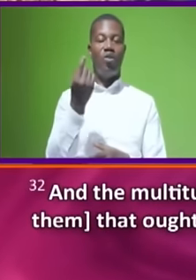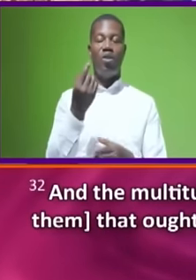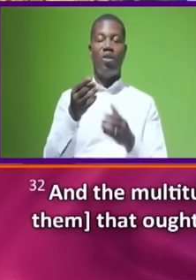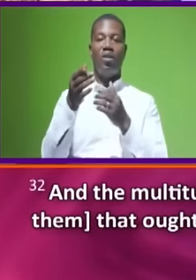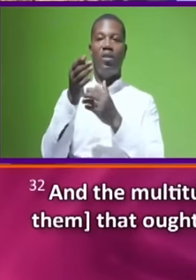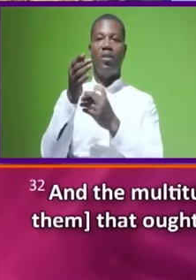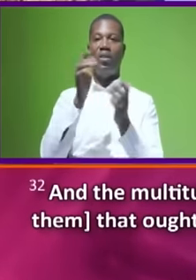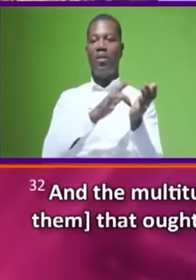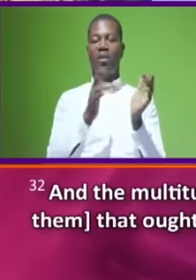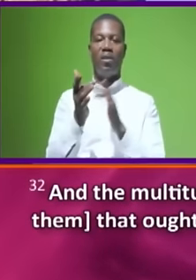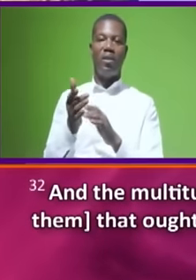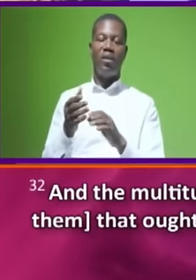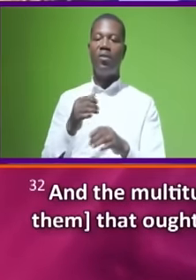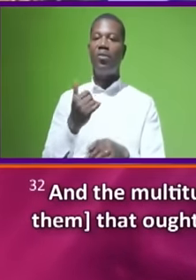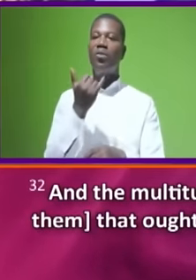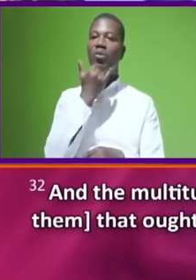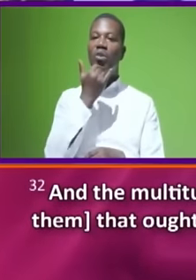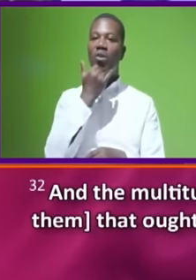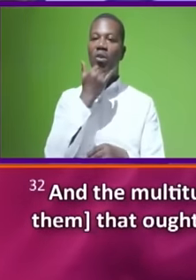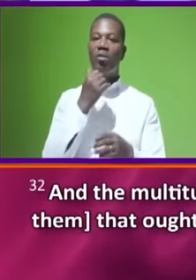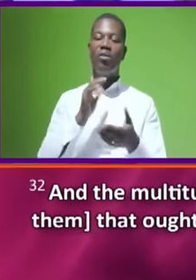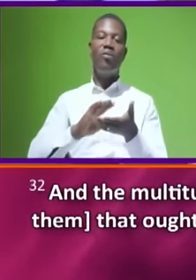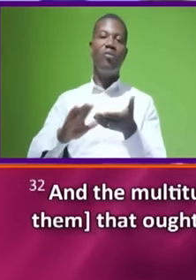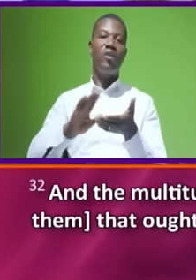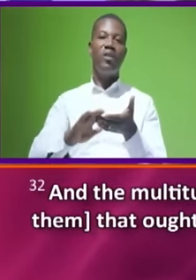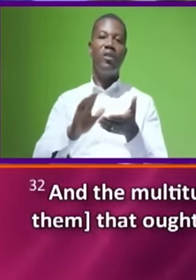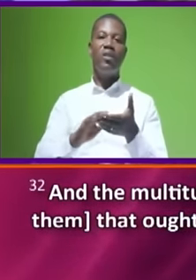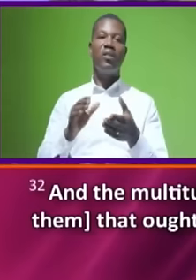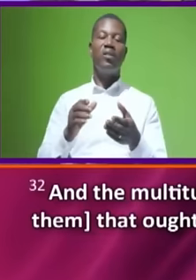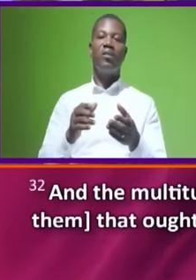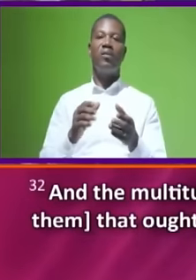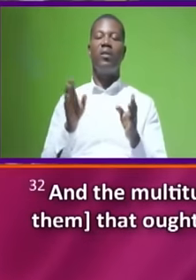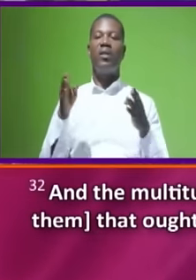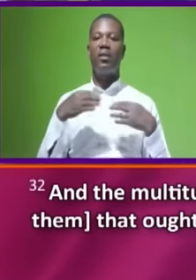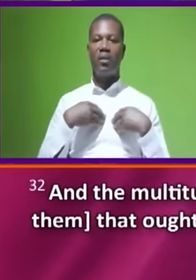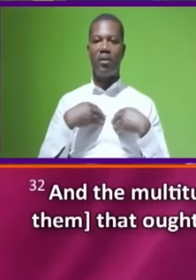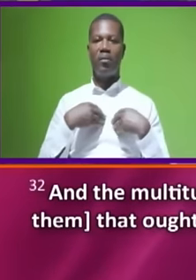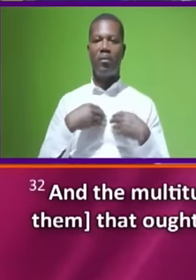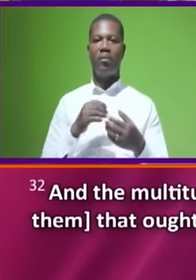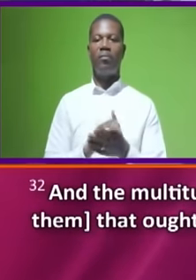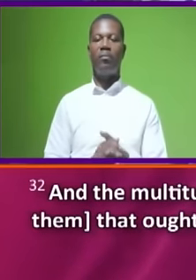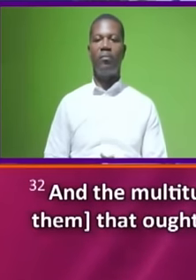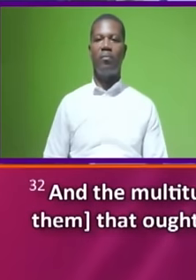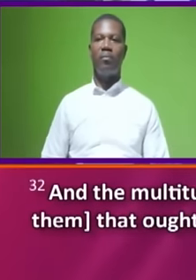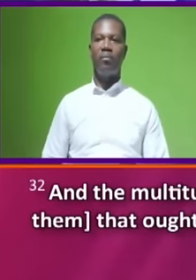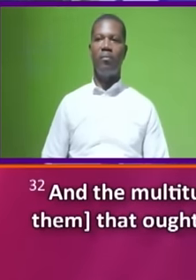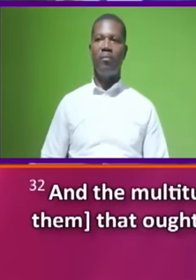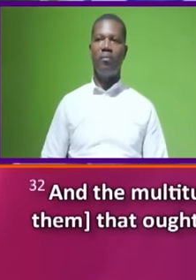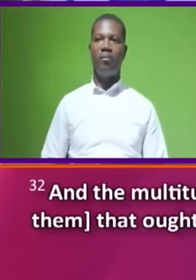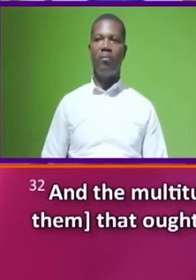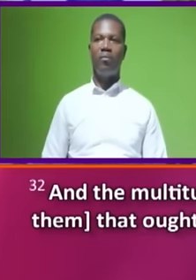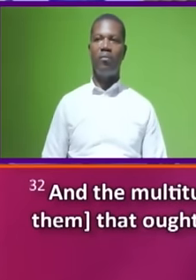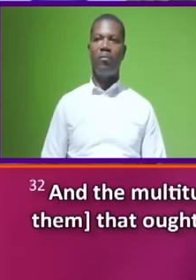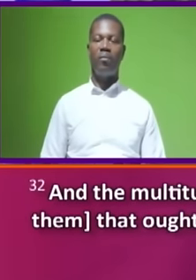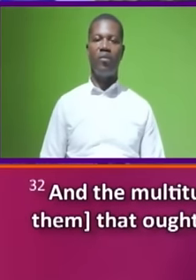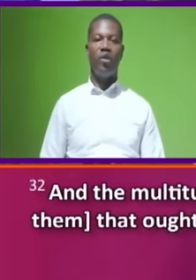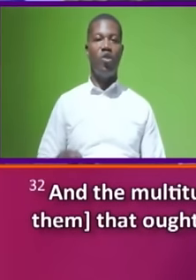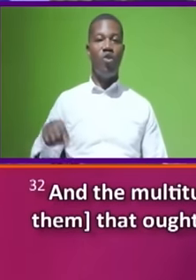above. That it is only Christ that we have sinned against, so if you bend him, he will